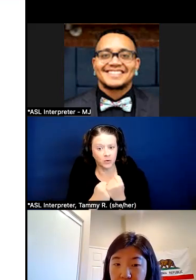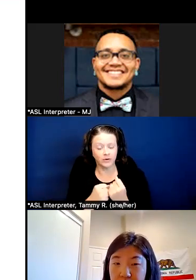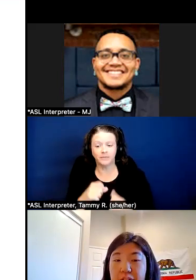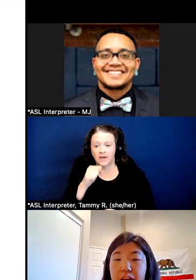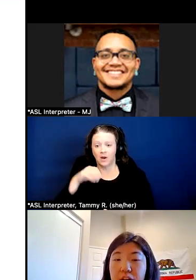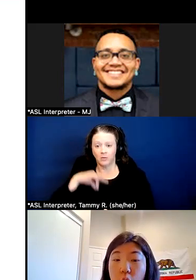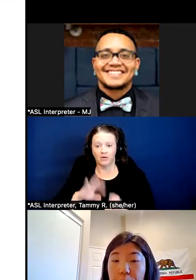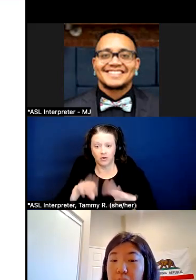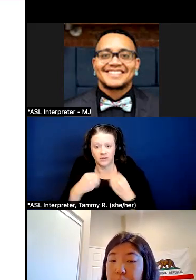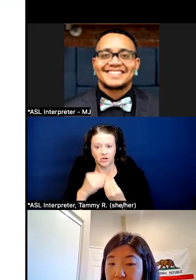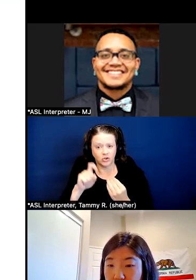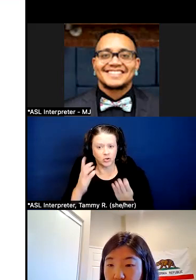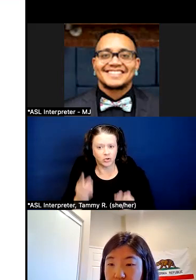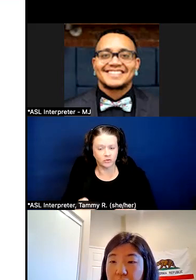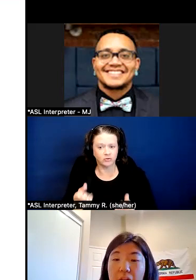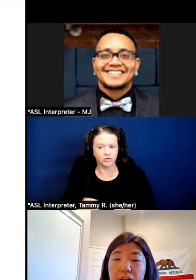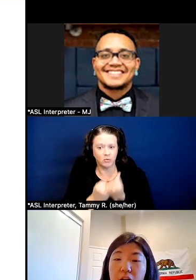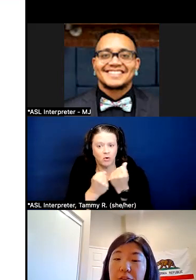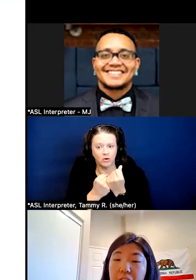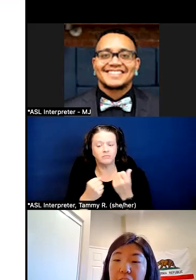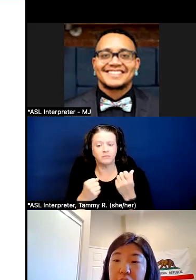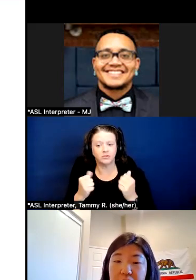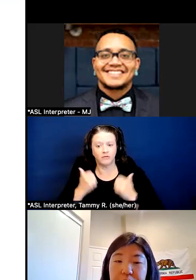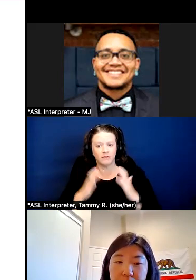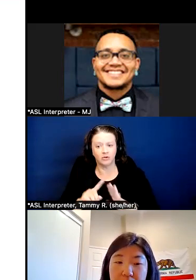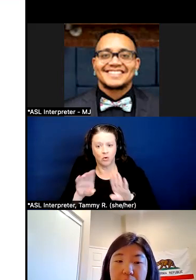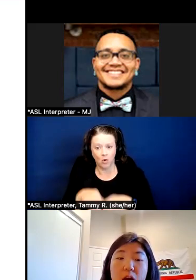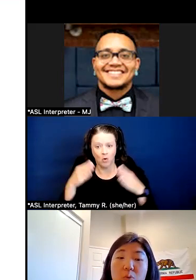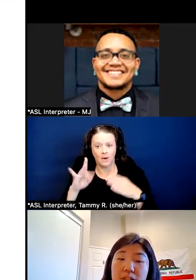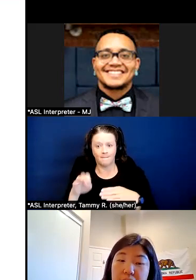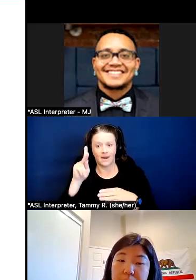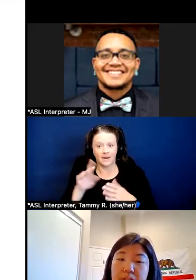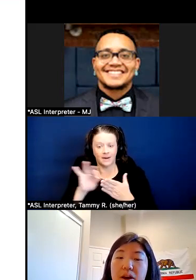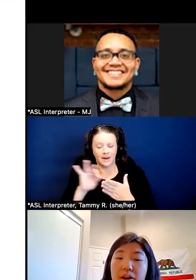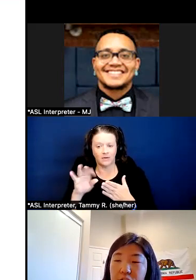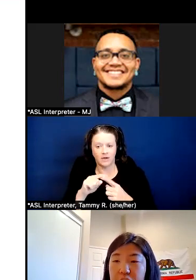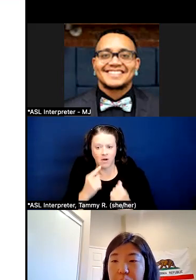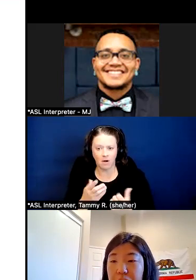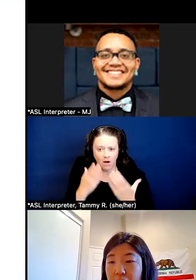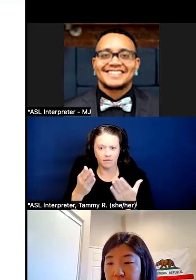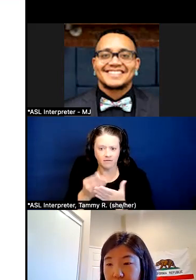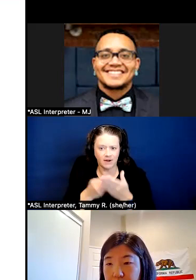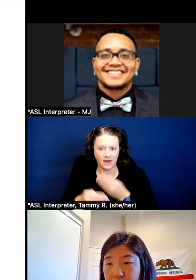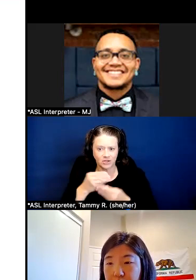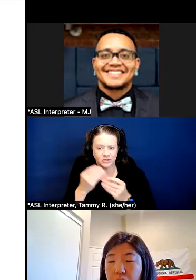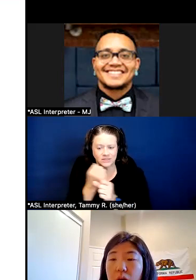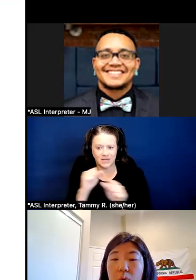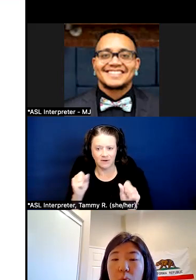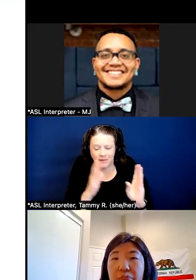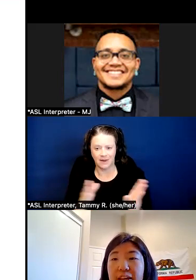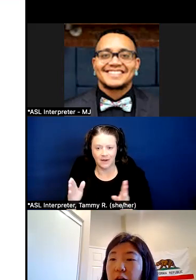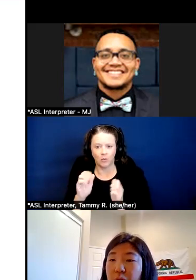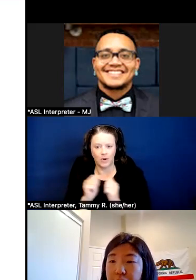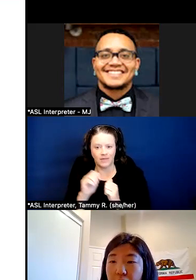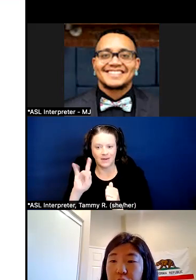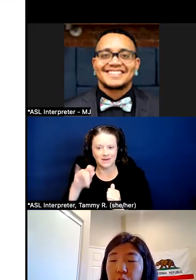support survivors in opening bank accounts and offer financial safety planning with tips on how to keep accounts safe.